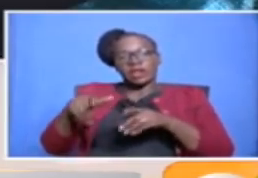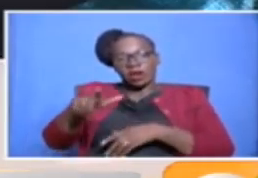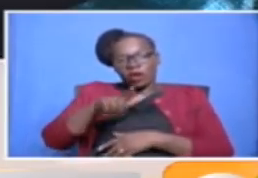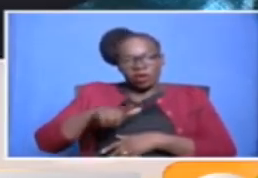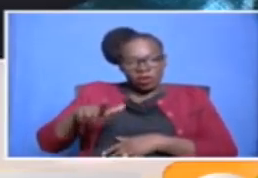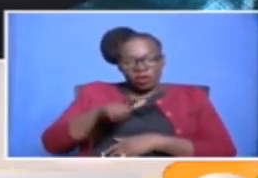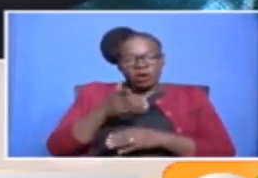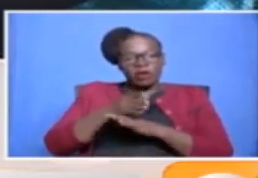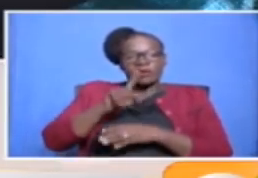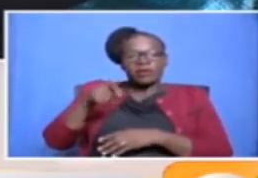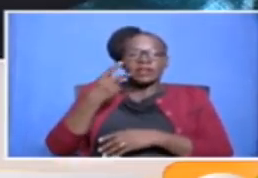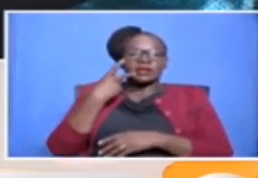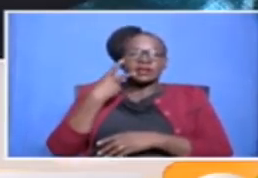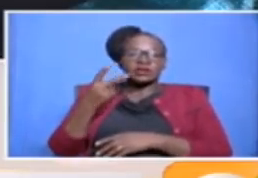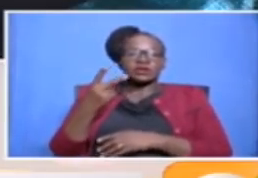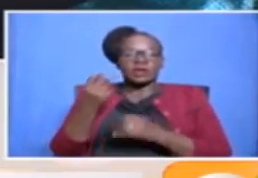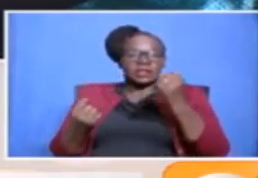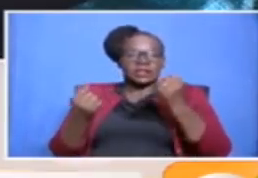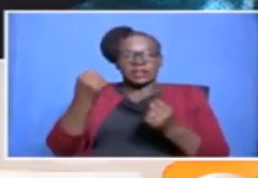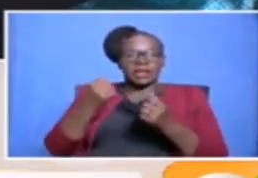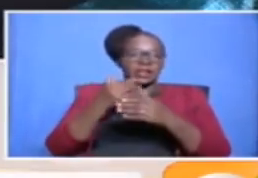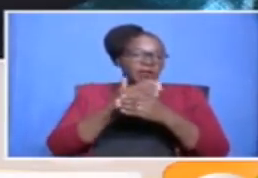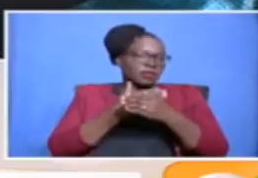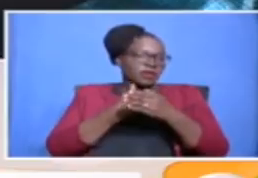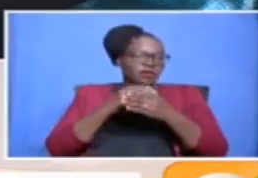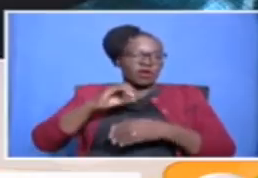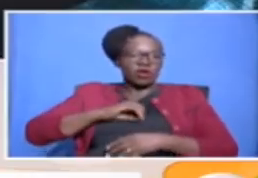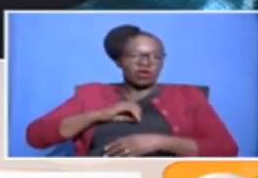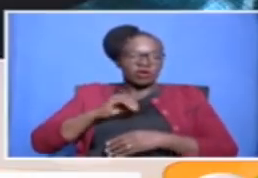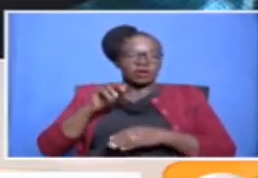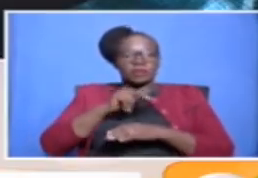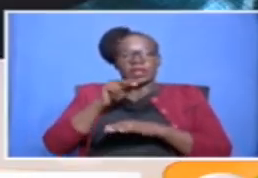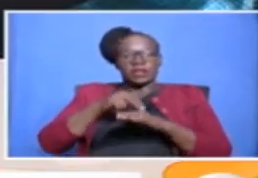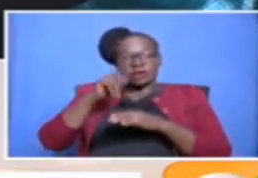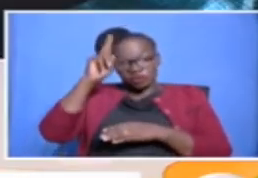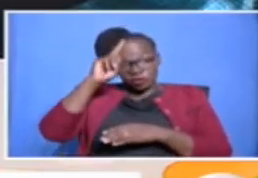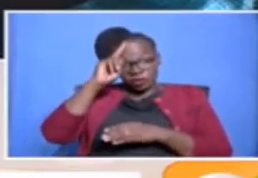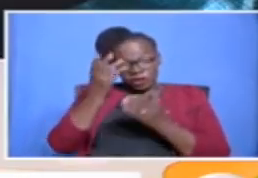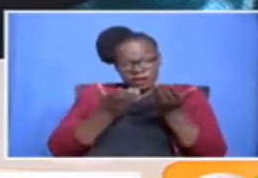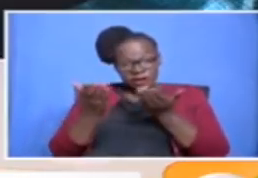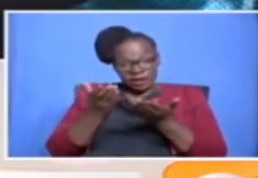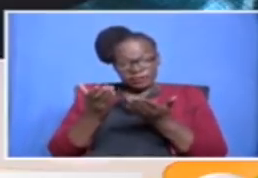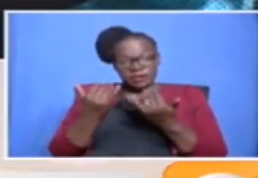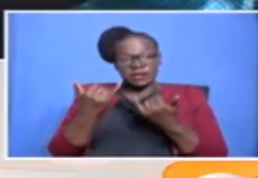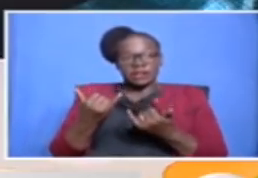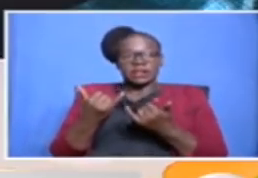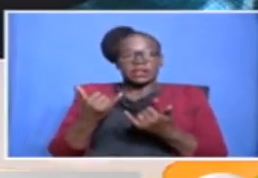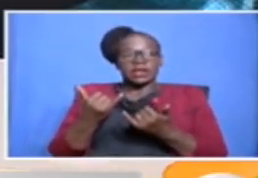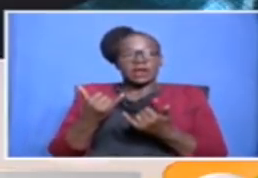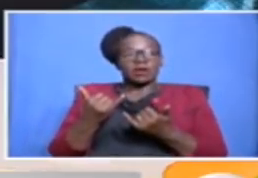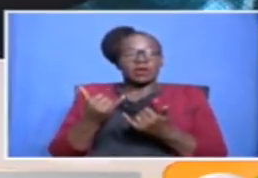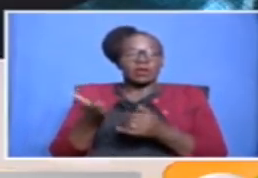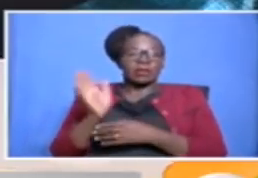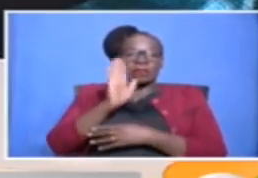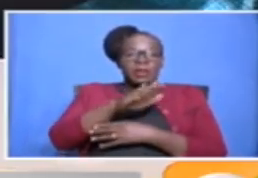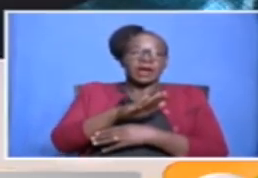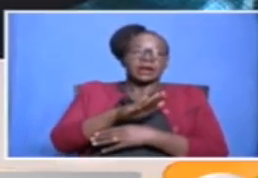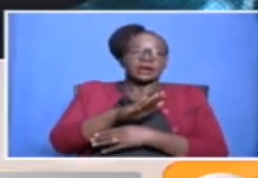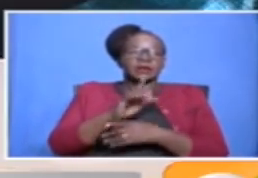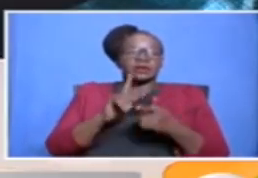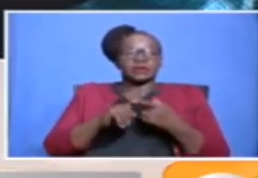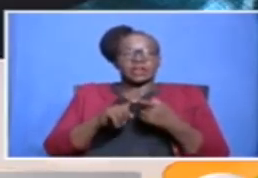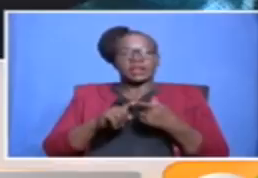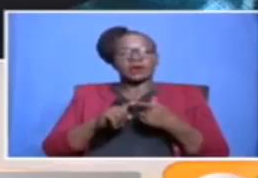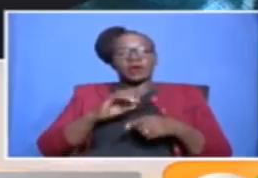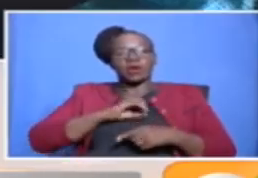over 1,200 cars previously owned by the National Police Service have been returned to the dealers who leased them to